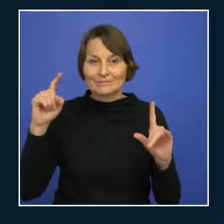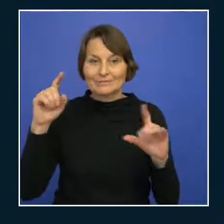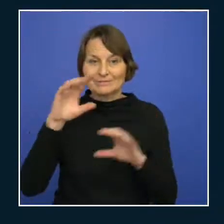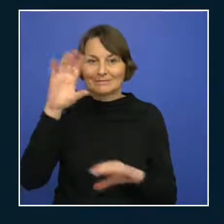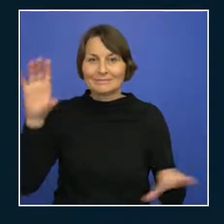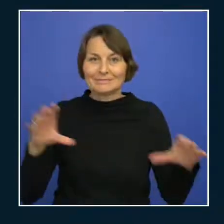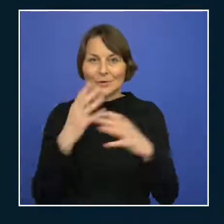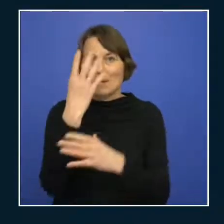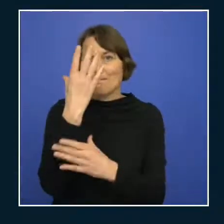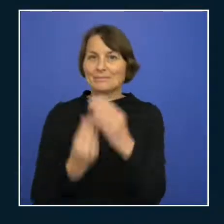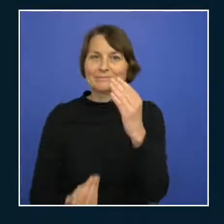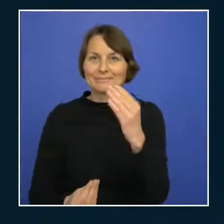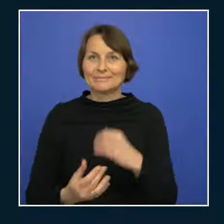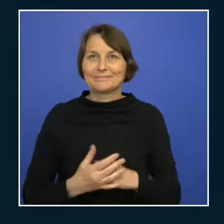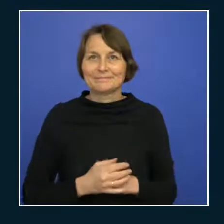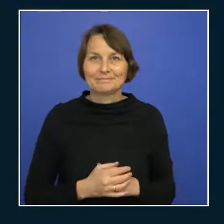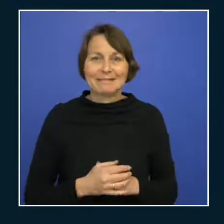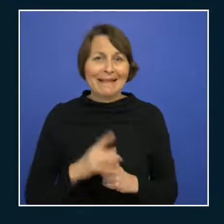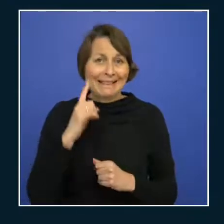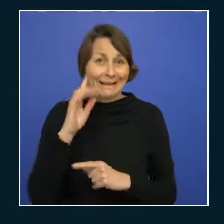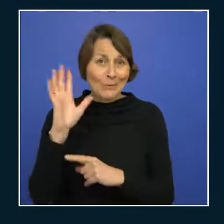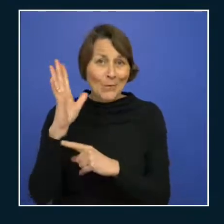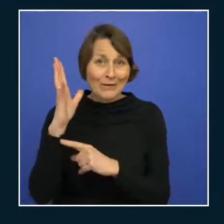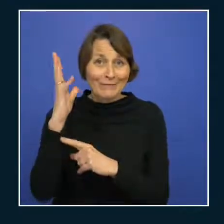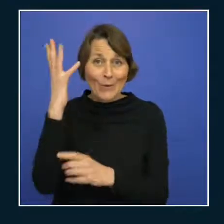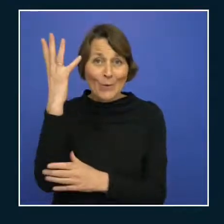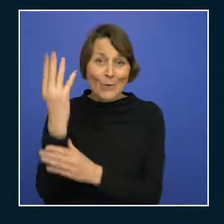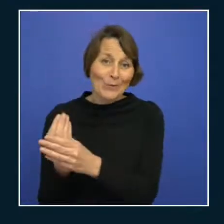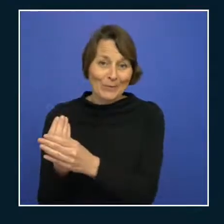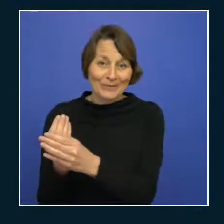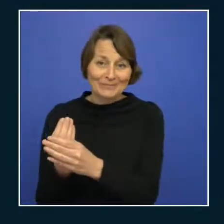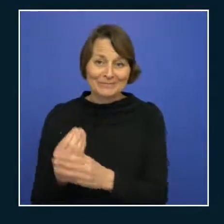Yeah, I think that was the Wi-Fi.